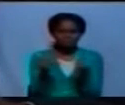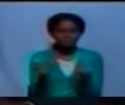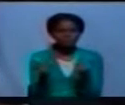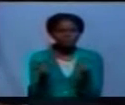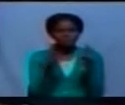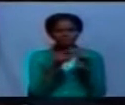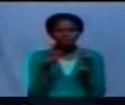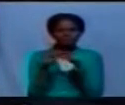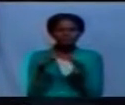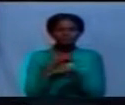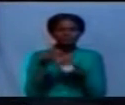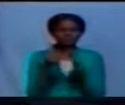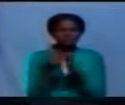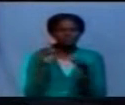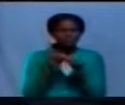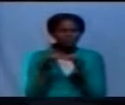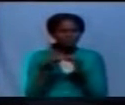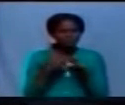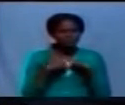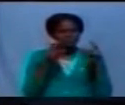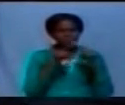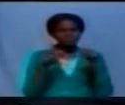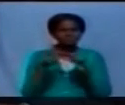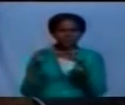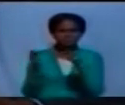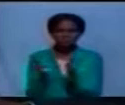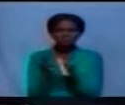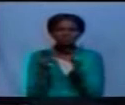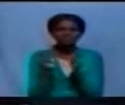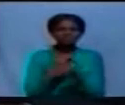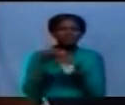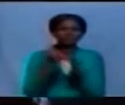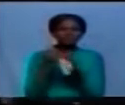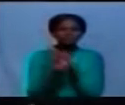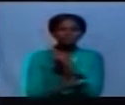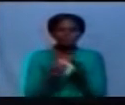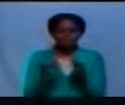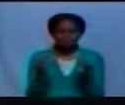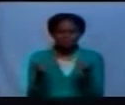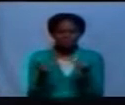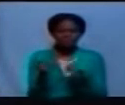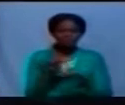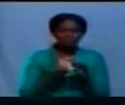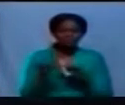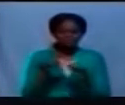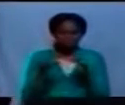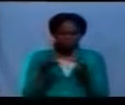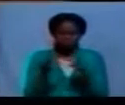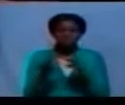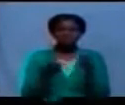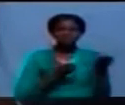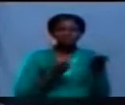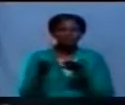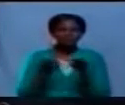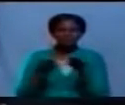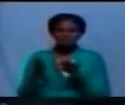those statistics also covers the rural areas. It's across the country. But obviously, in terms of the service touch